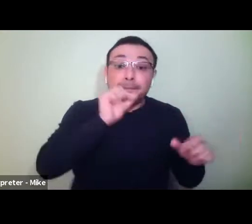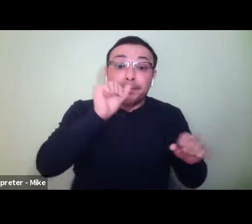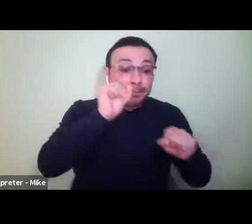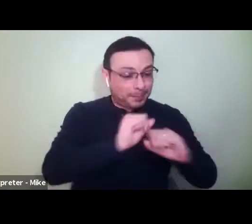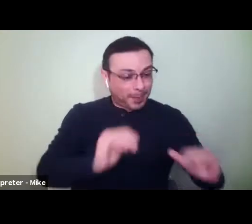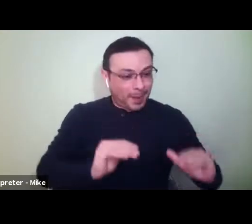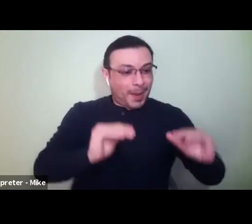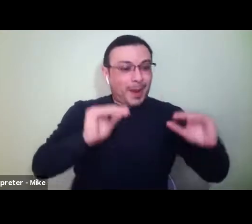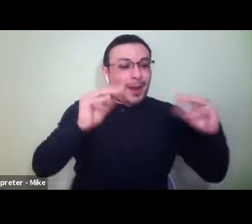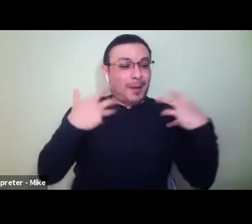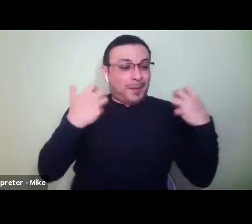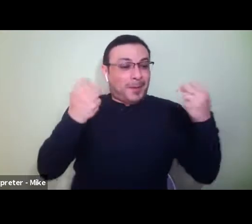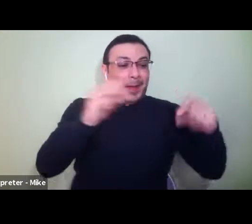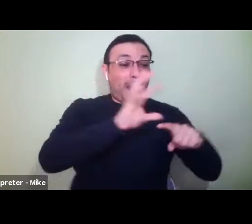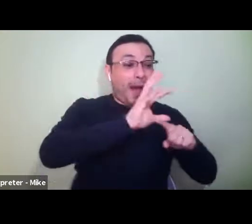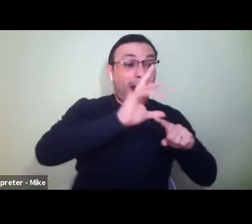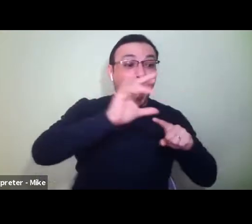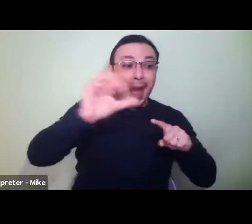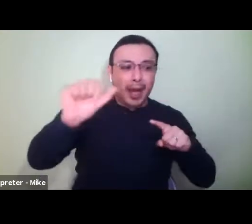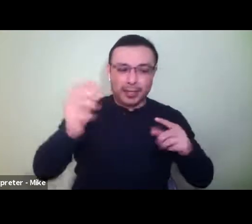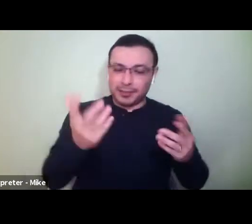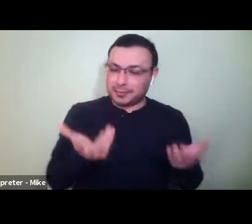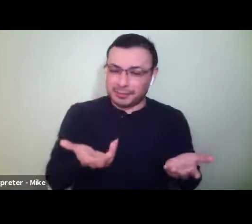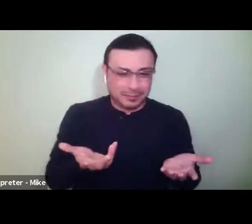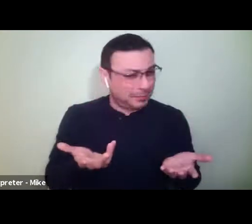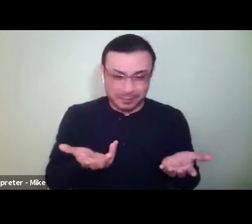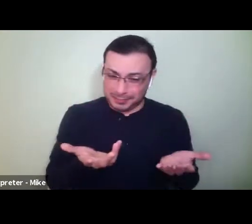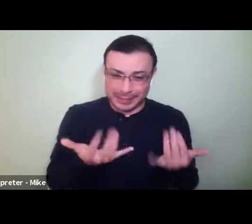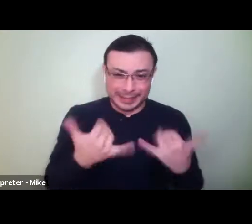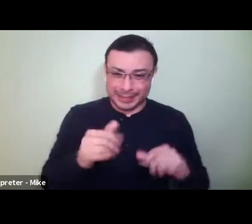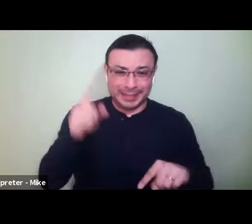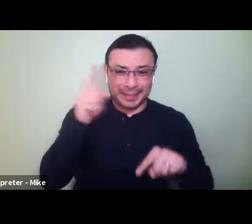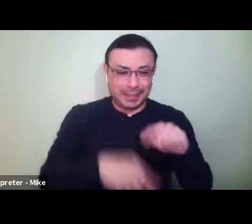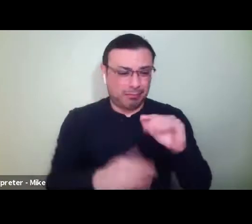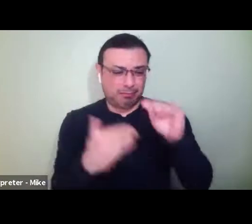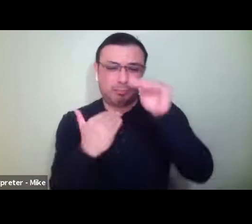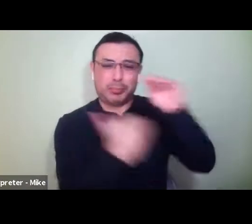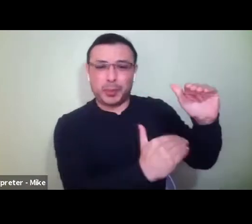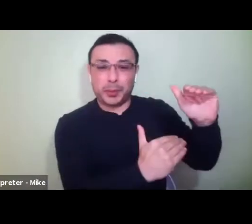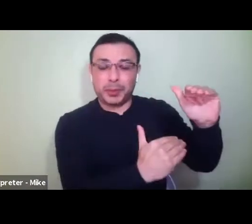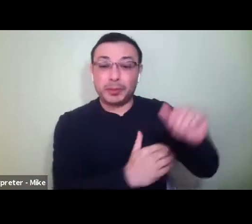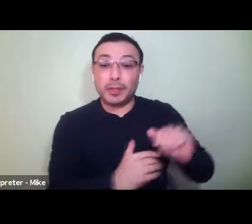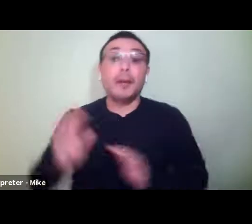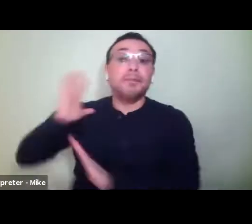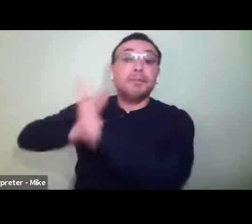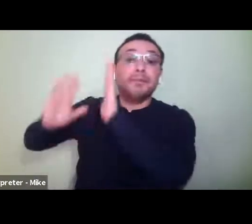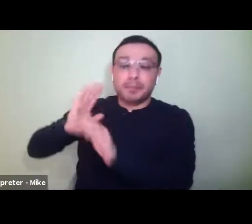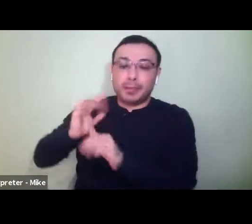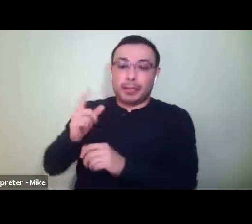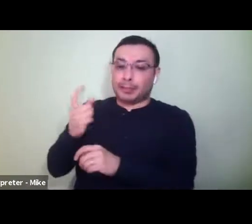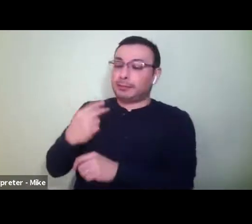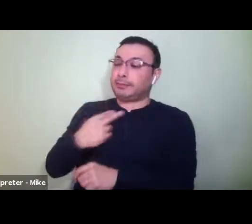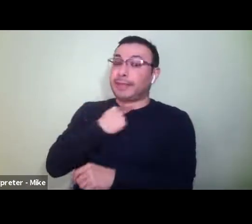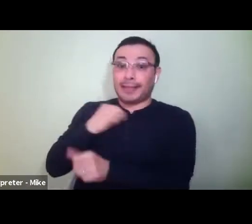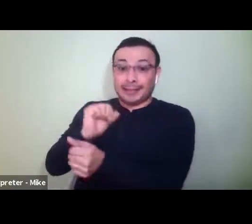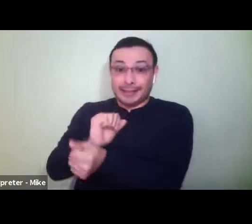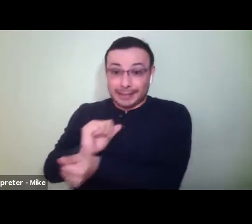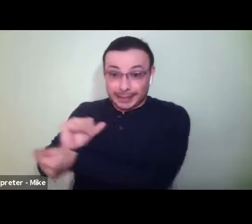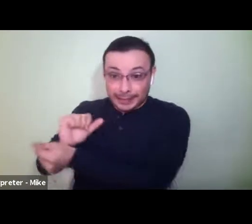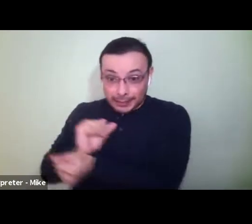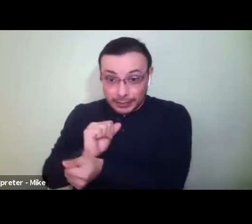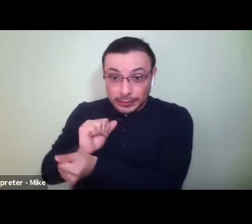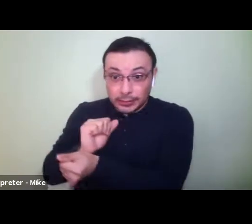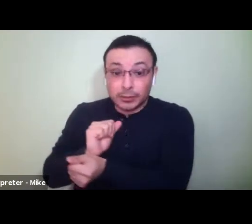as elusive as it ever was. Under slavery, able-bodied and disabled Black people found ways